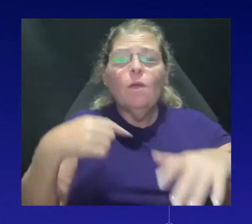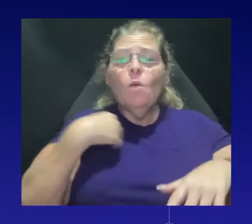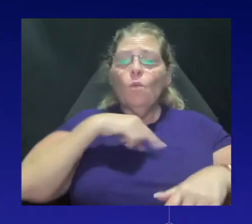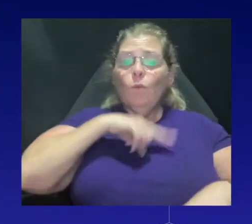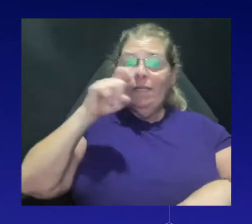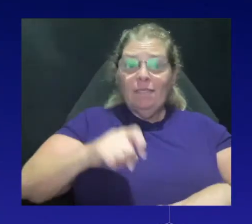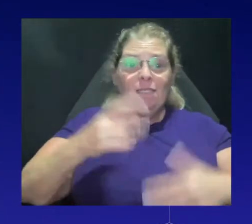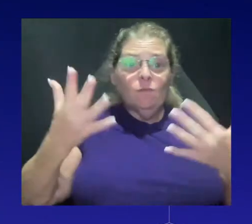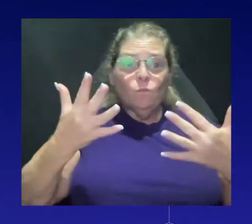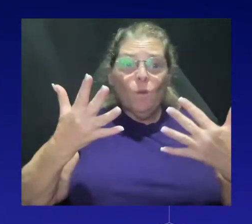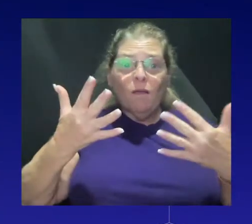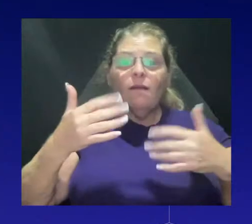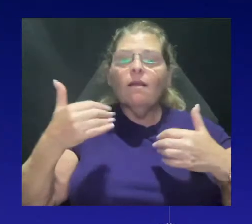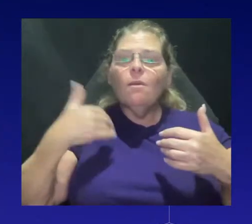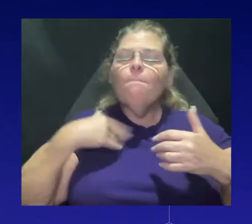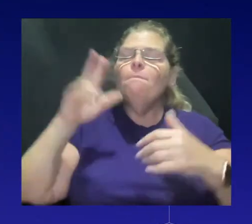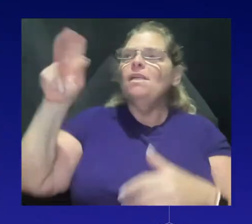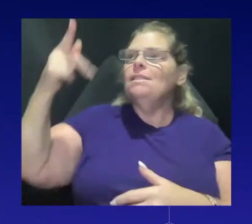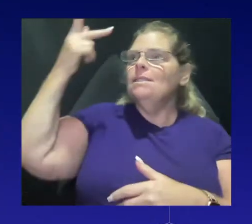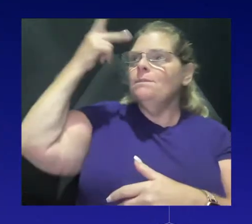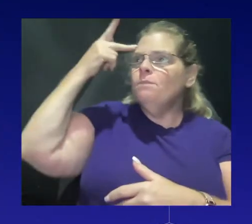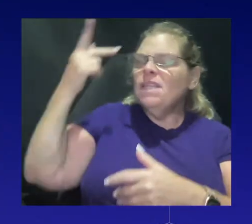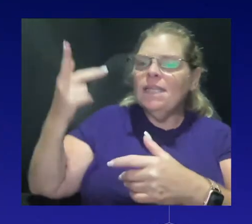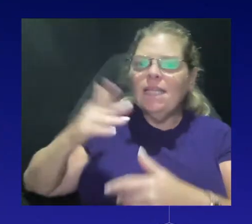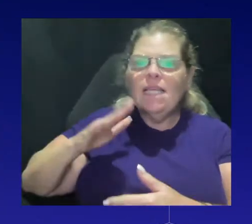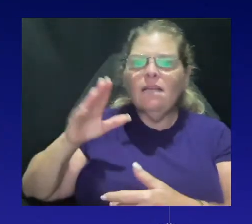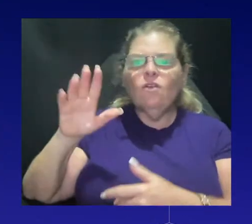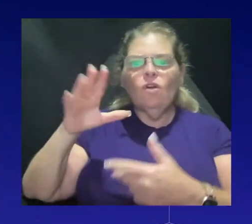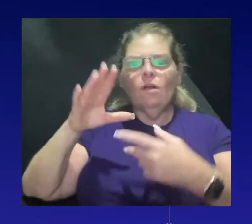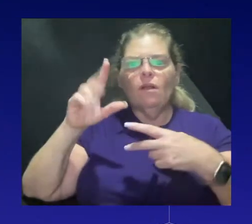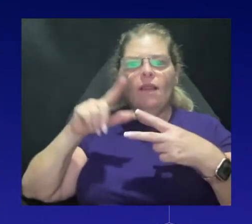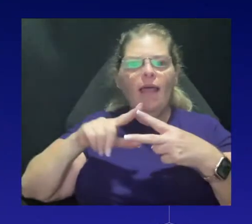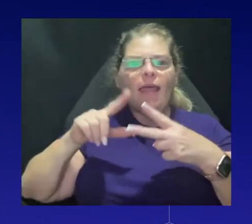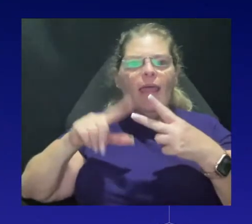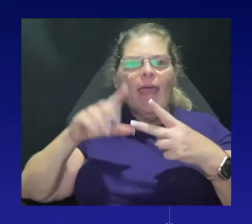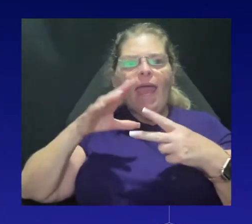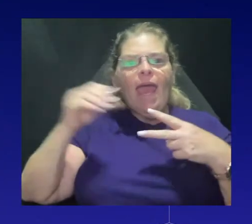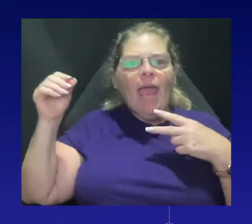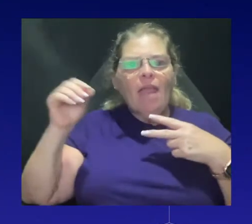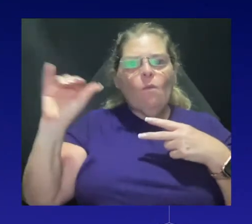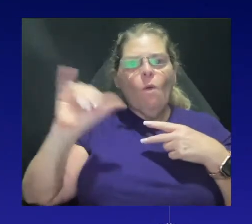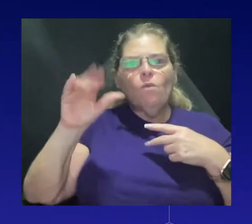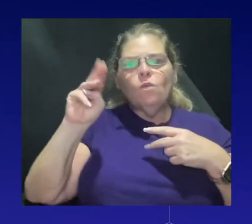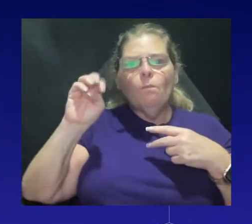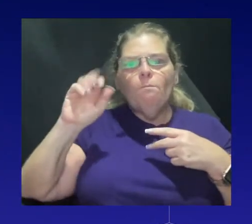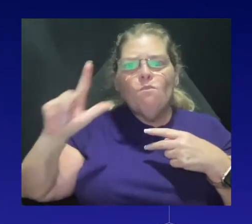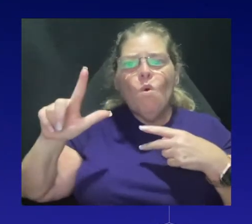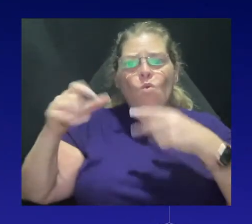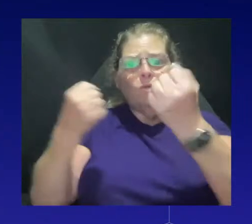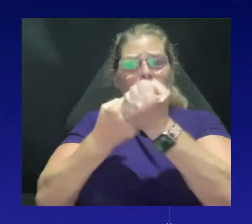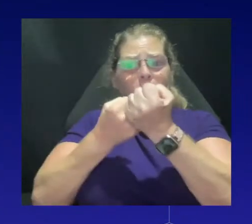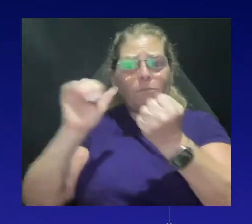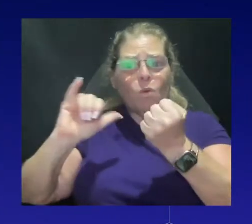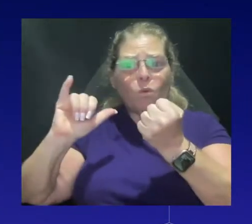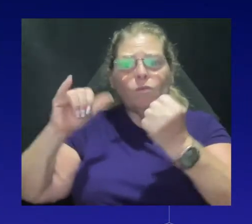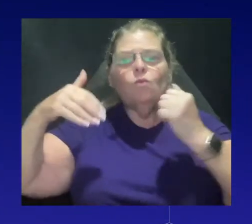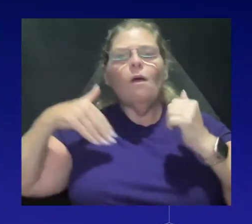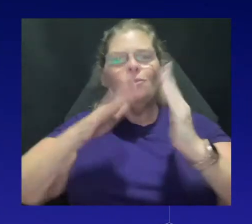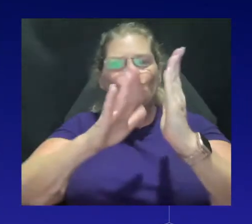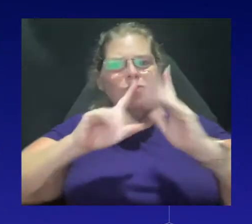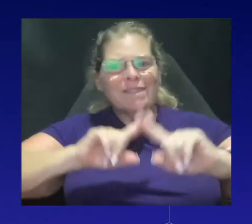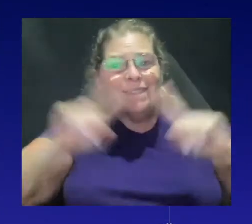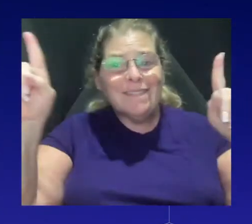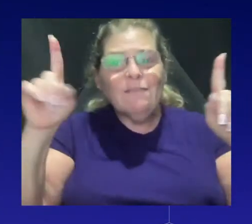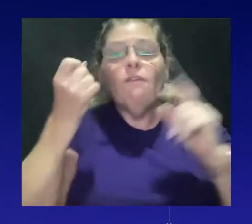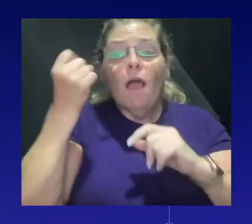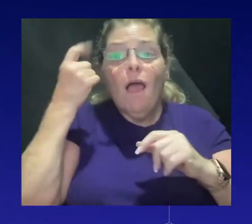moral and political will to be, again, addressing a different way, a